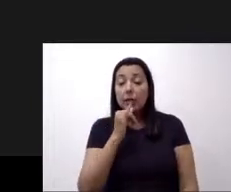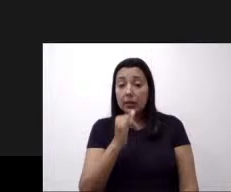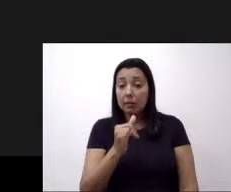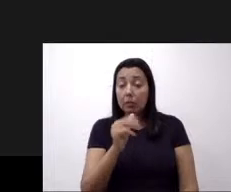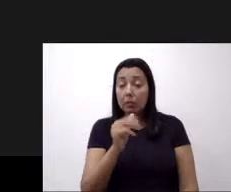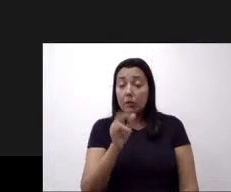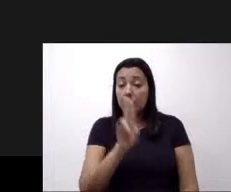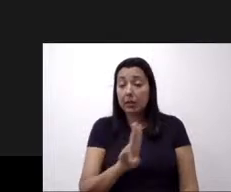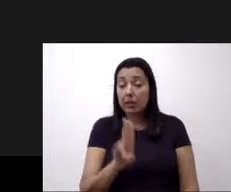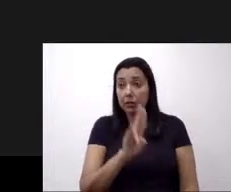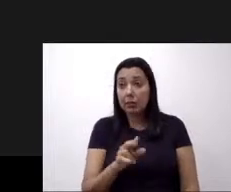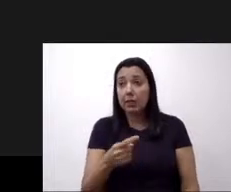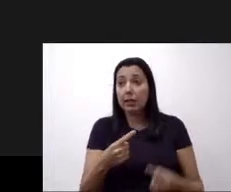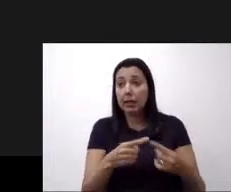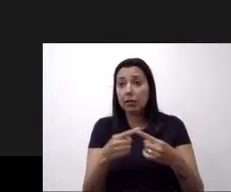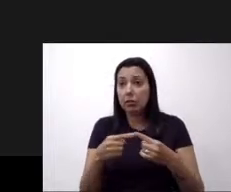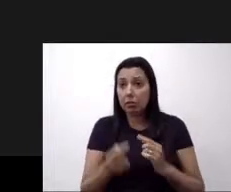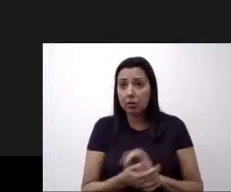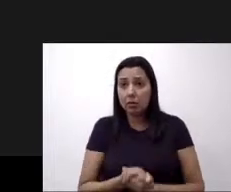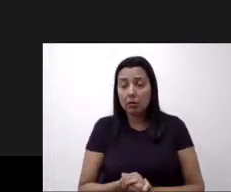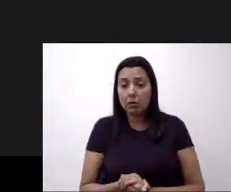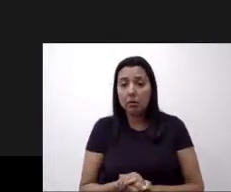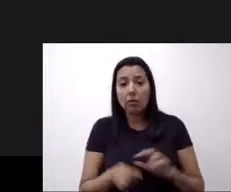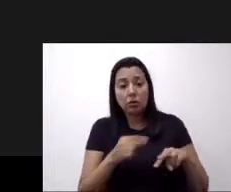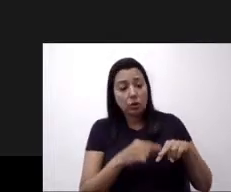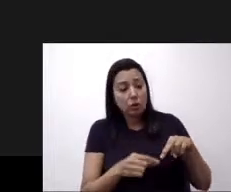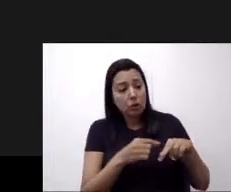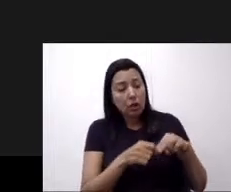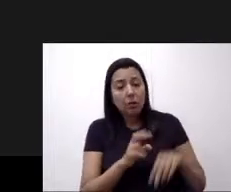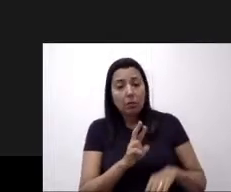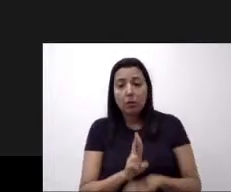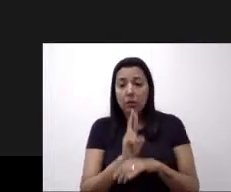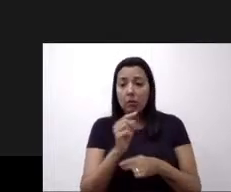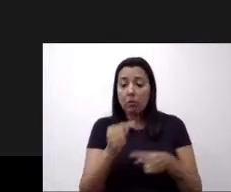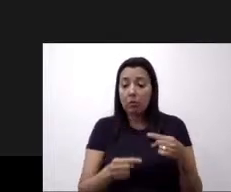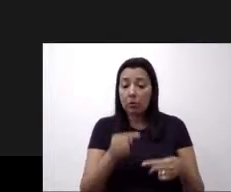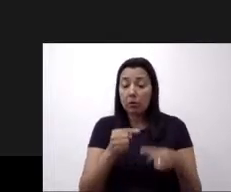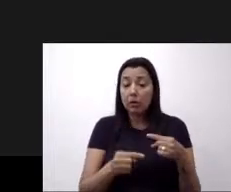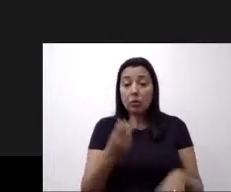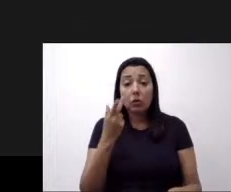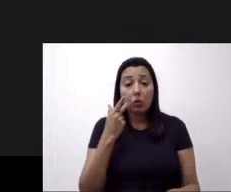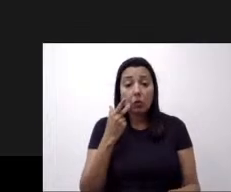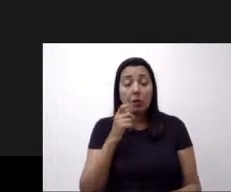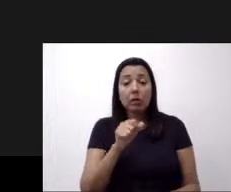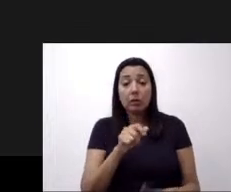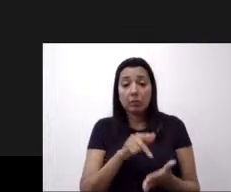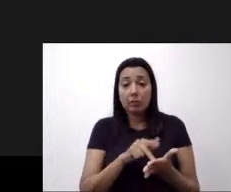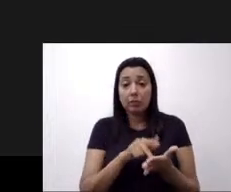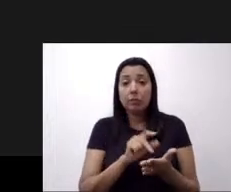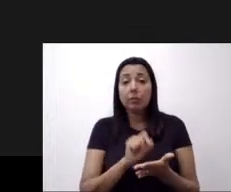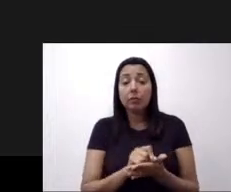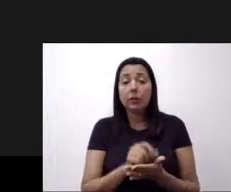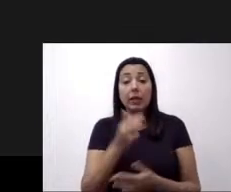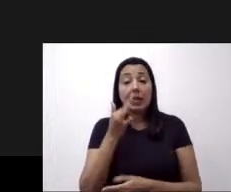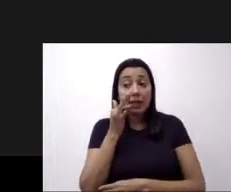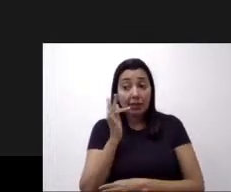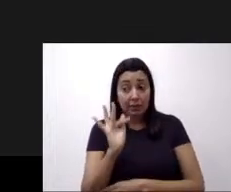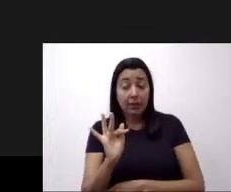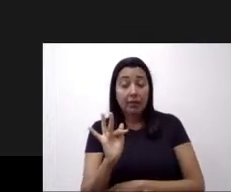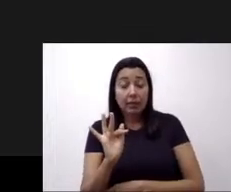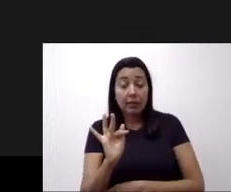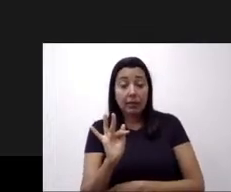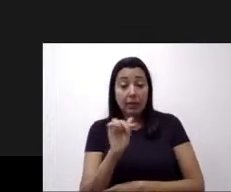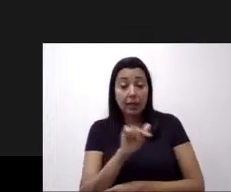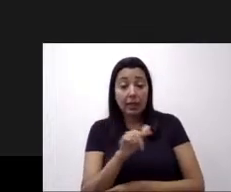of political representation was often justified in France by the fact that women